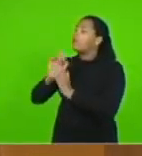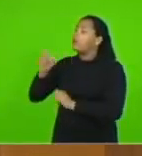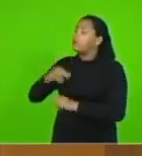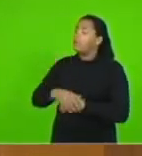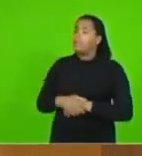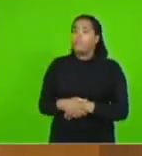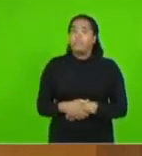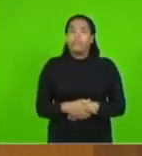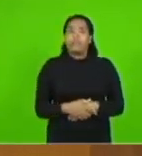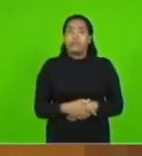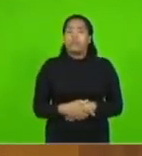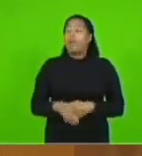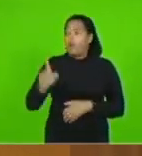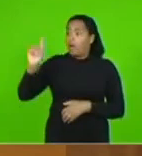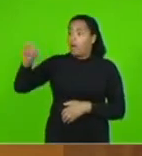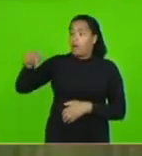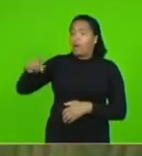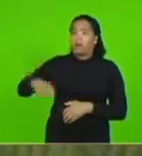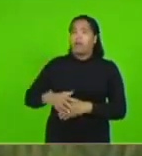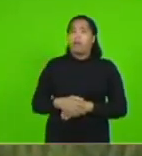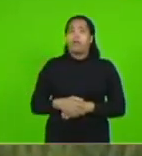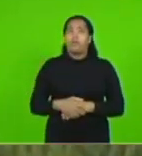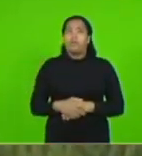Whoever has the verse can read it.